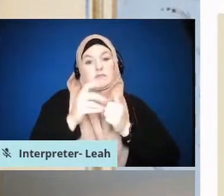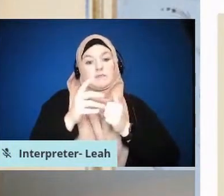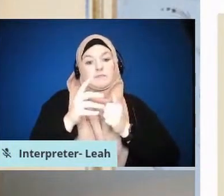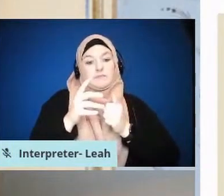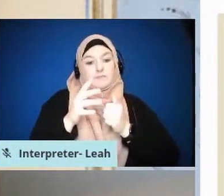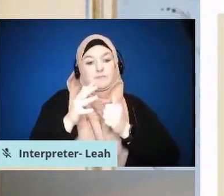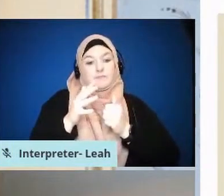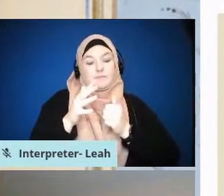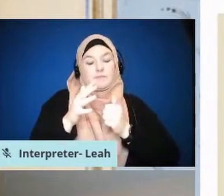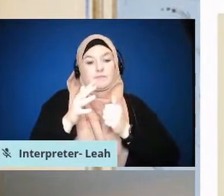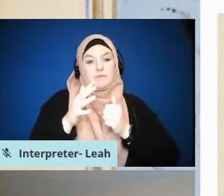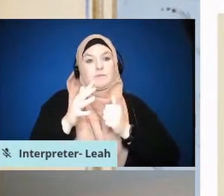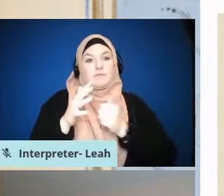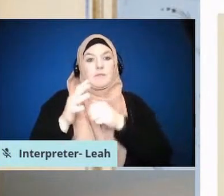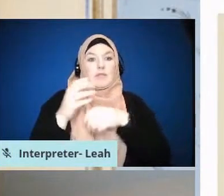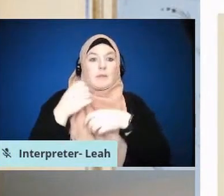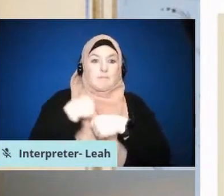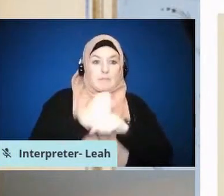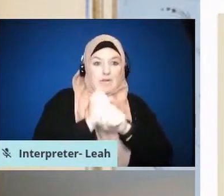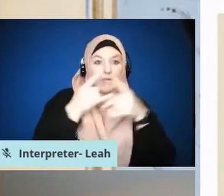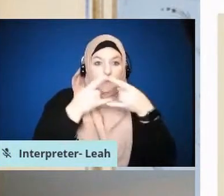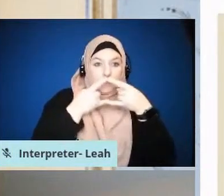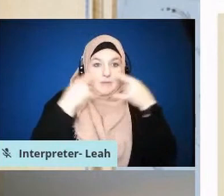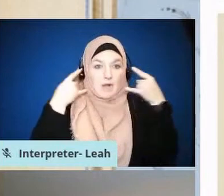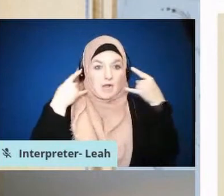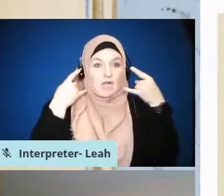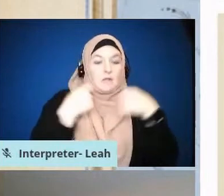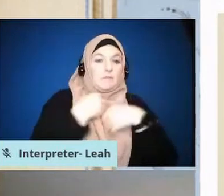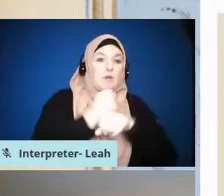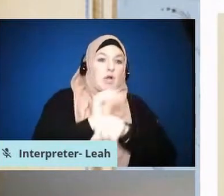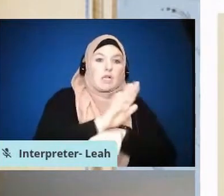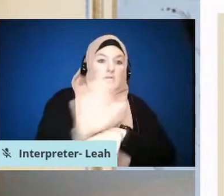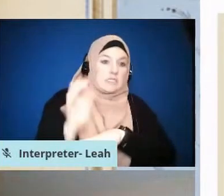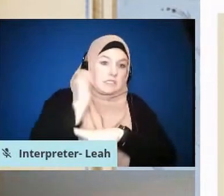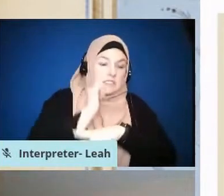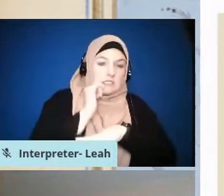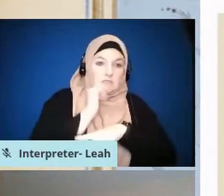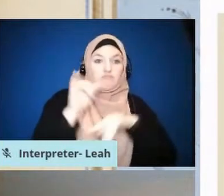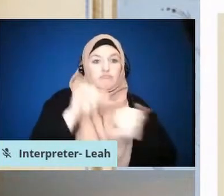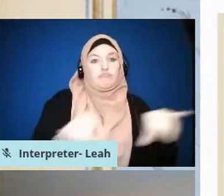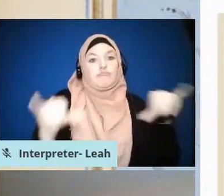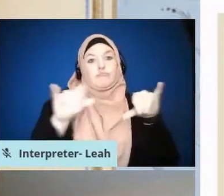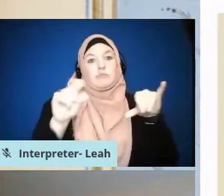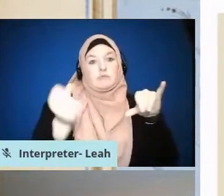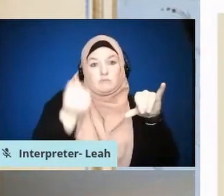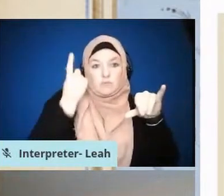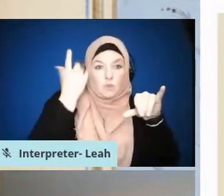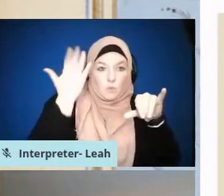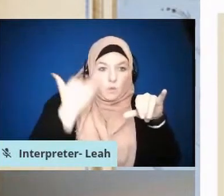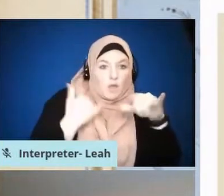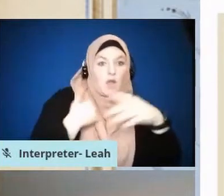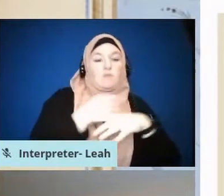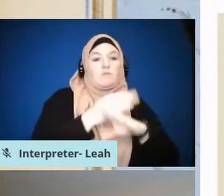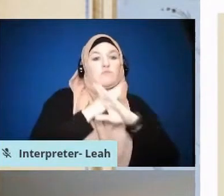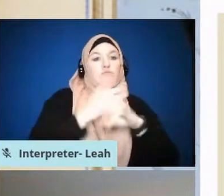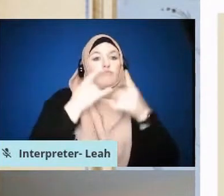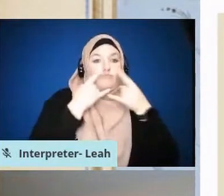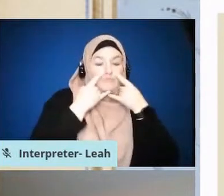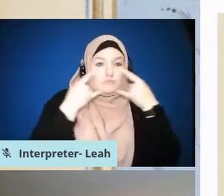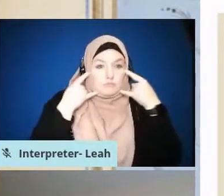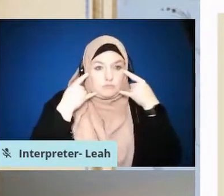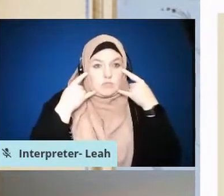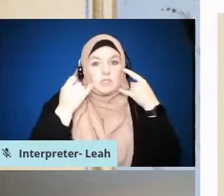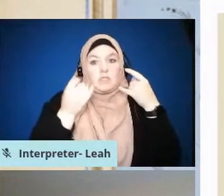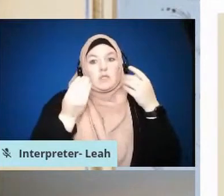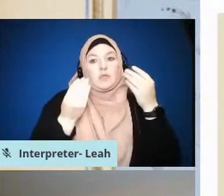in like making the mask as part of their daily routine. They understand that why we're doing that. They can actually